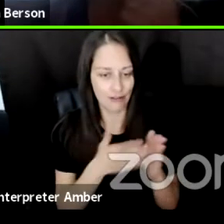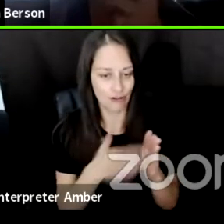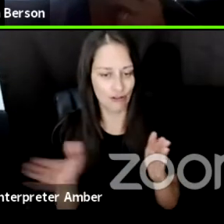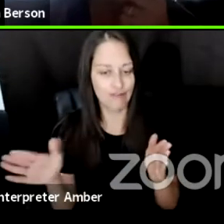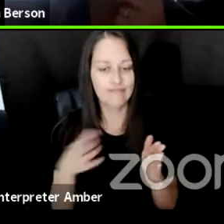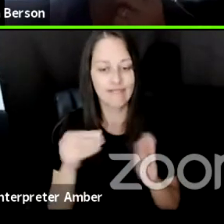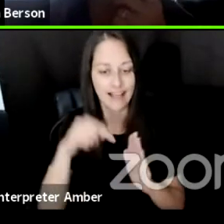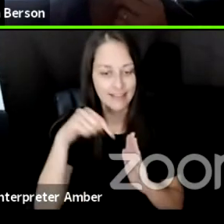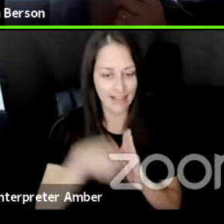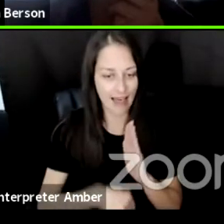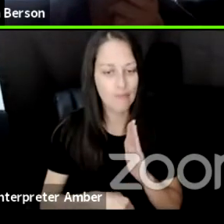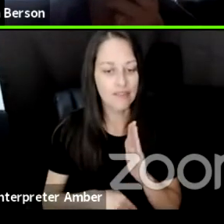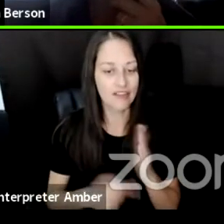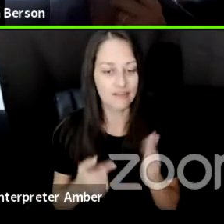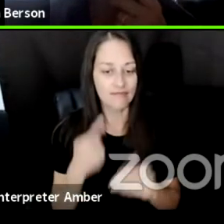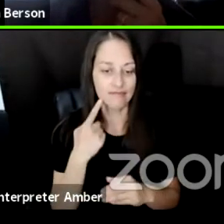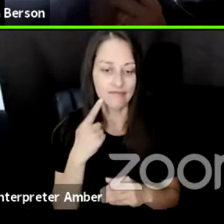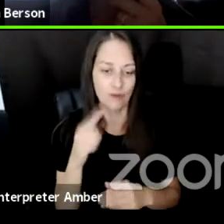great. So